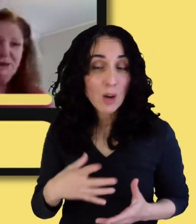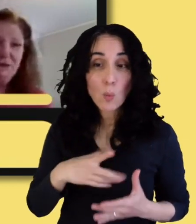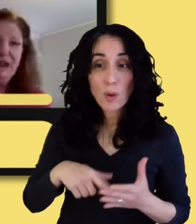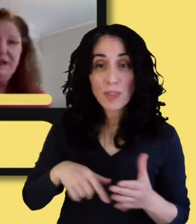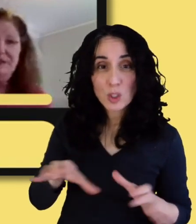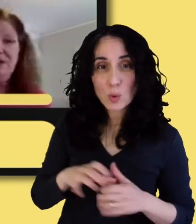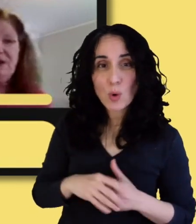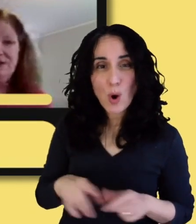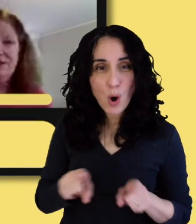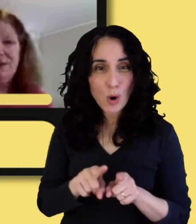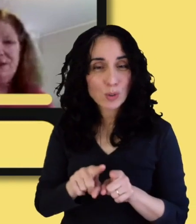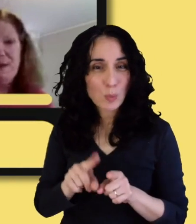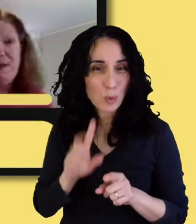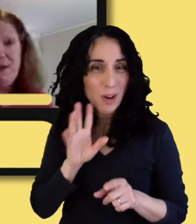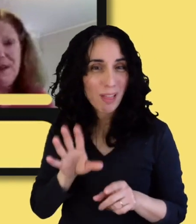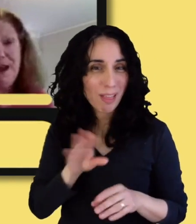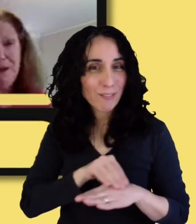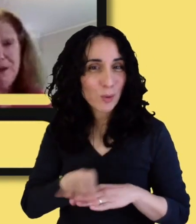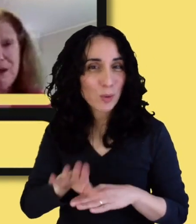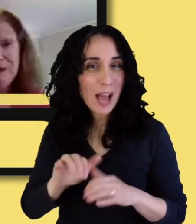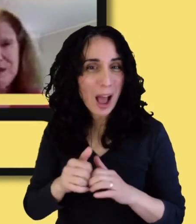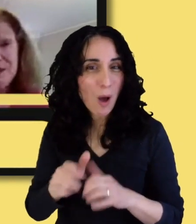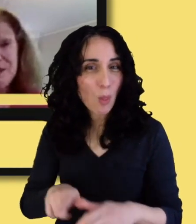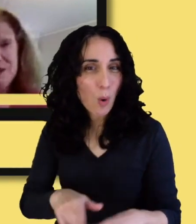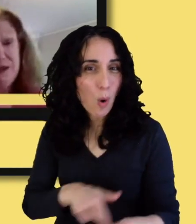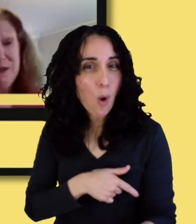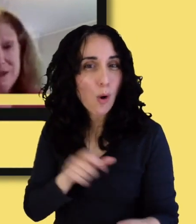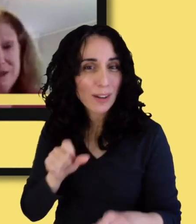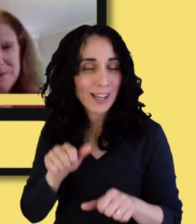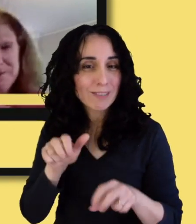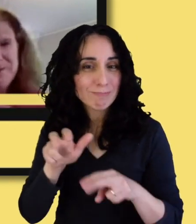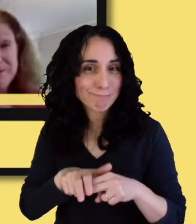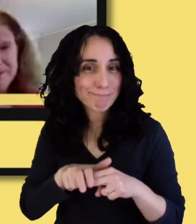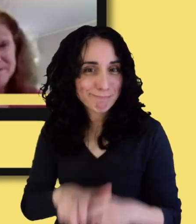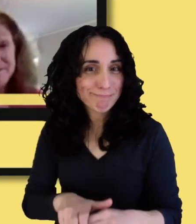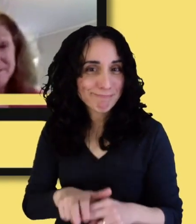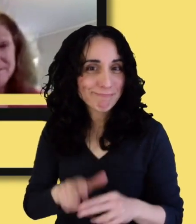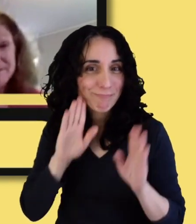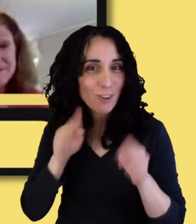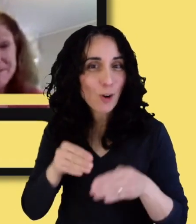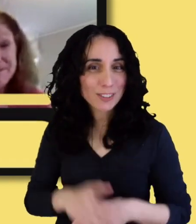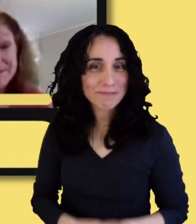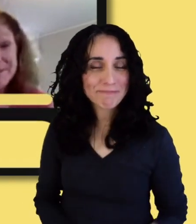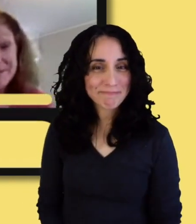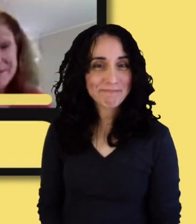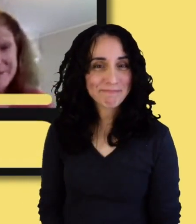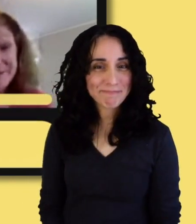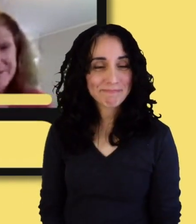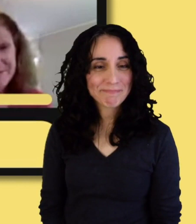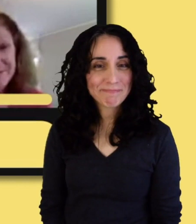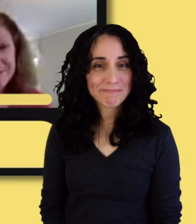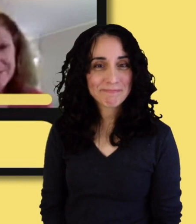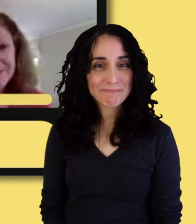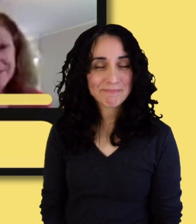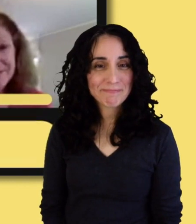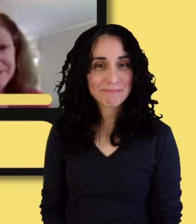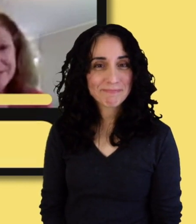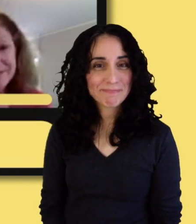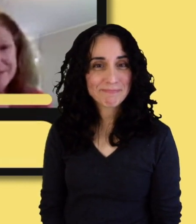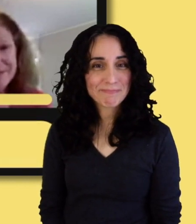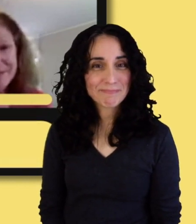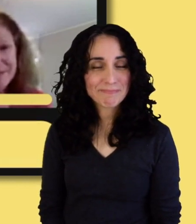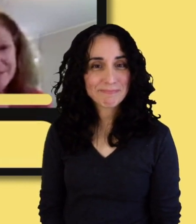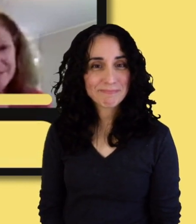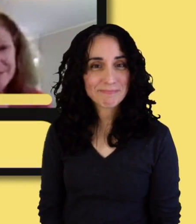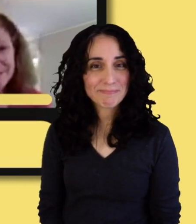and what you're doing is going to also play a role in how long they're able to stay with you. Hmm. Um, I was